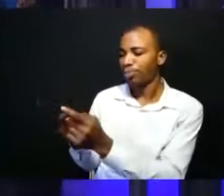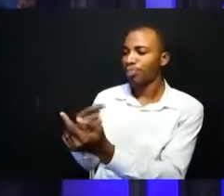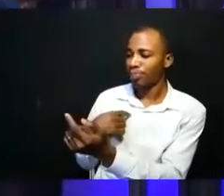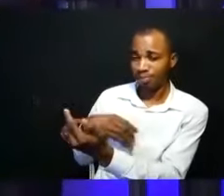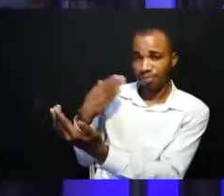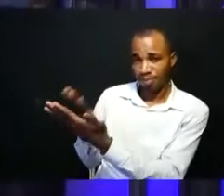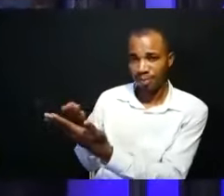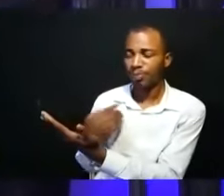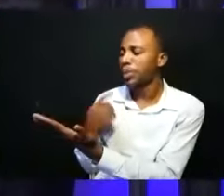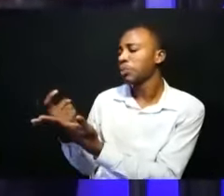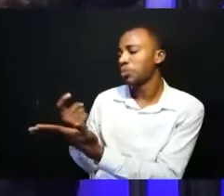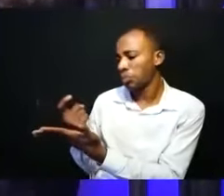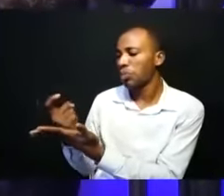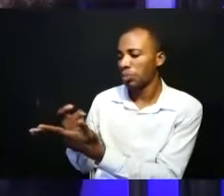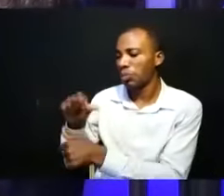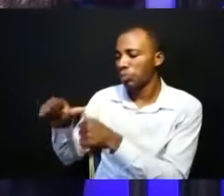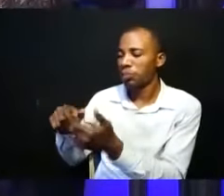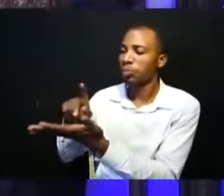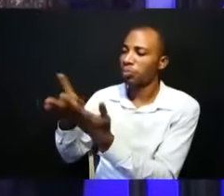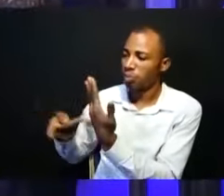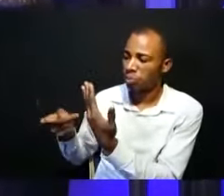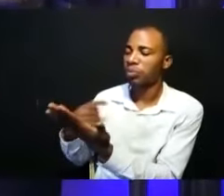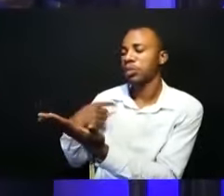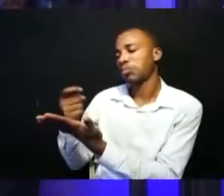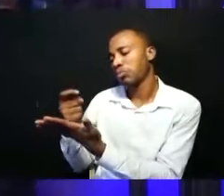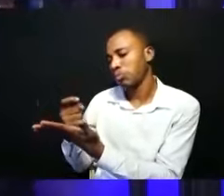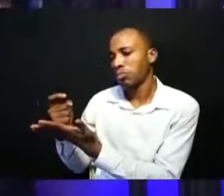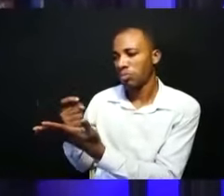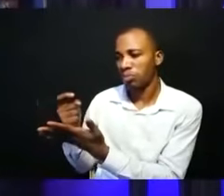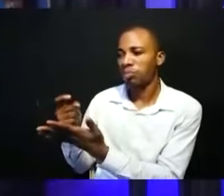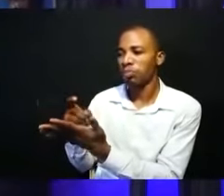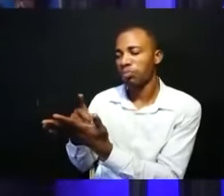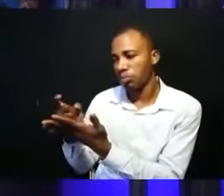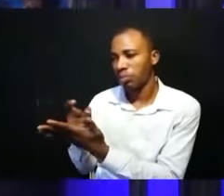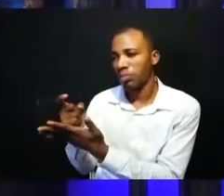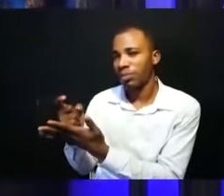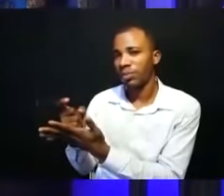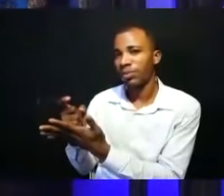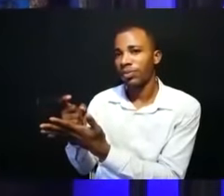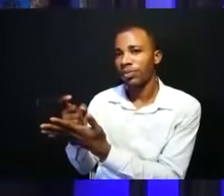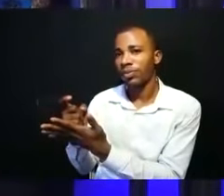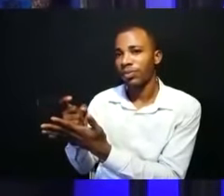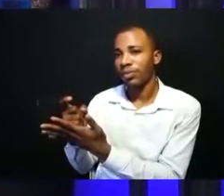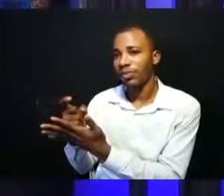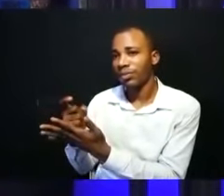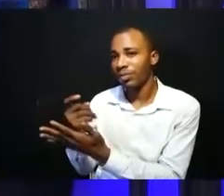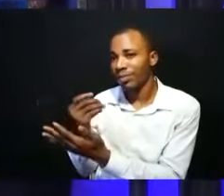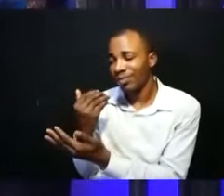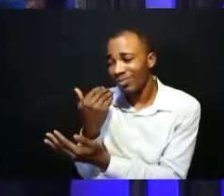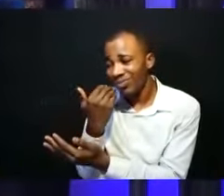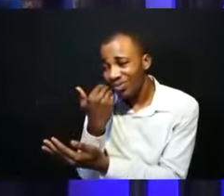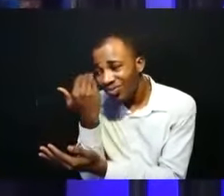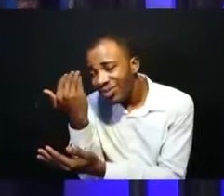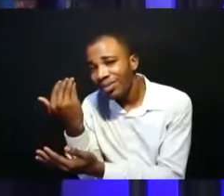program. Do one mono na ye di san shi mono hun komo. No sooner had I left his shop than I